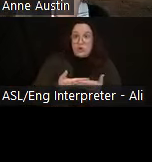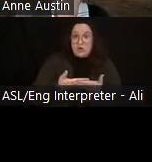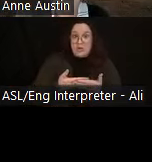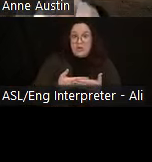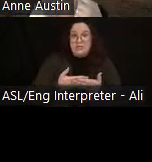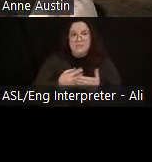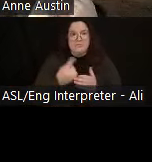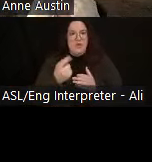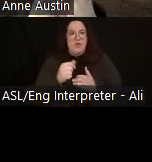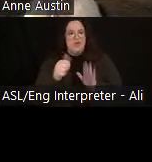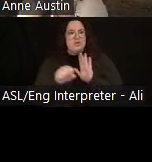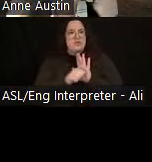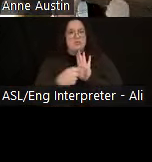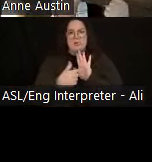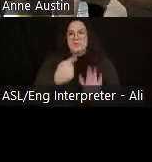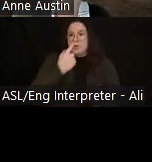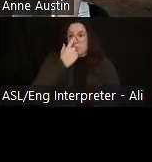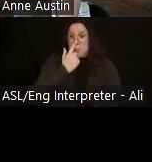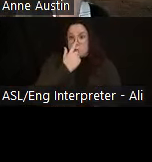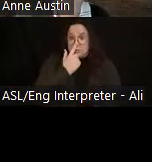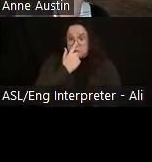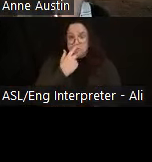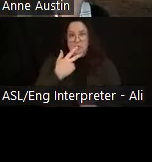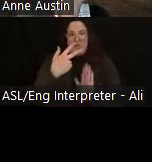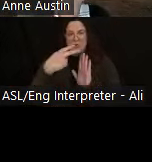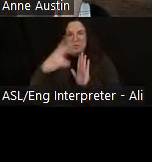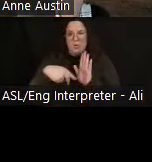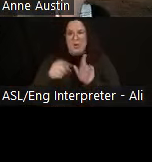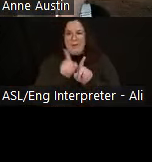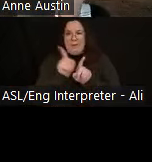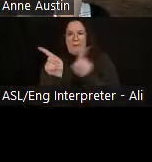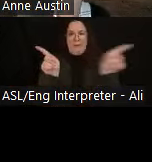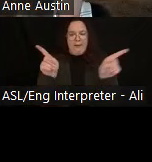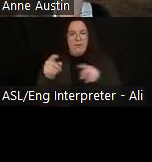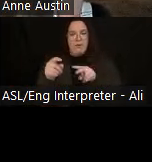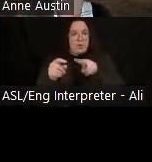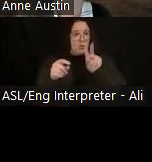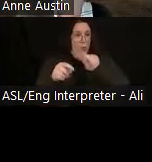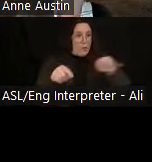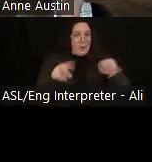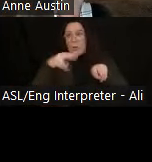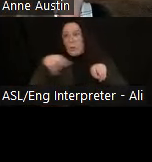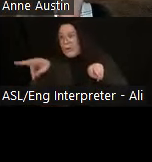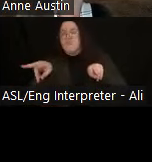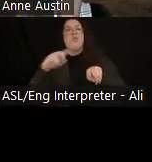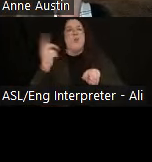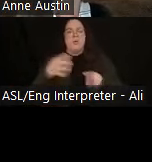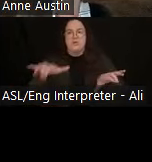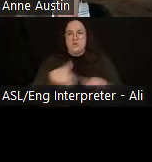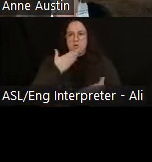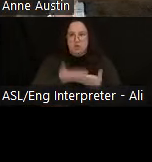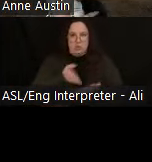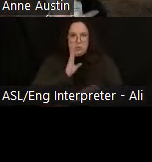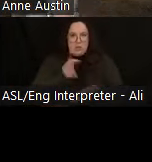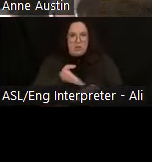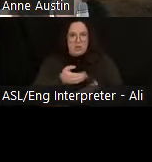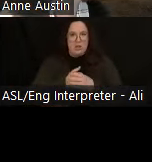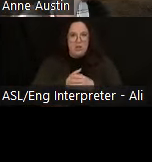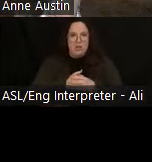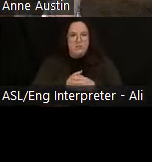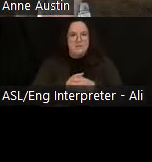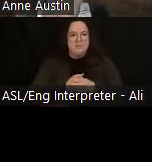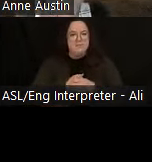nose, you can read it from the center out in both directions. So to do good, to do good. And in cases on the tops